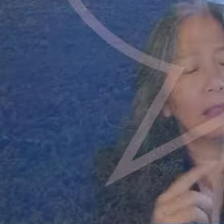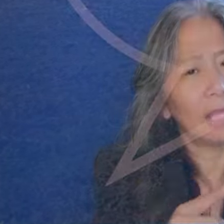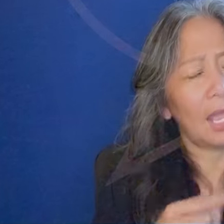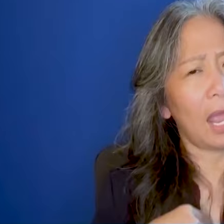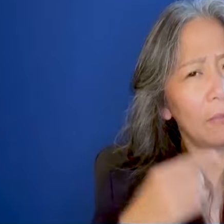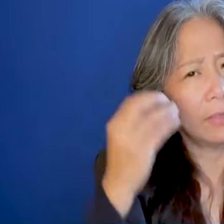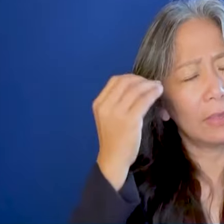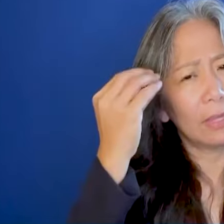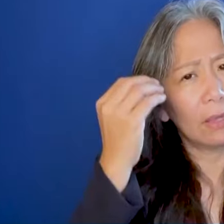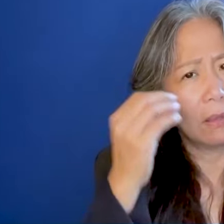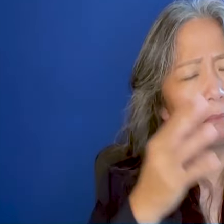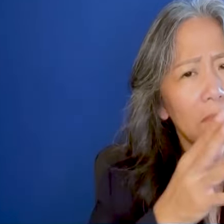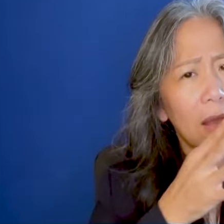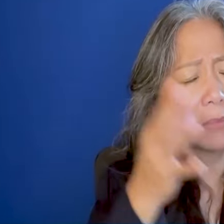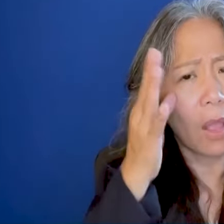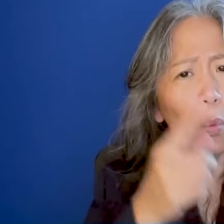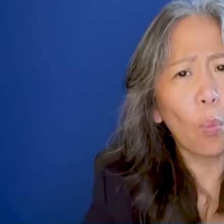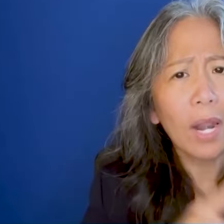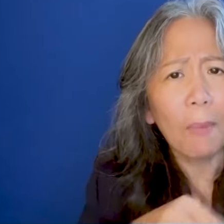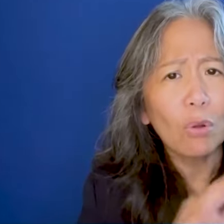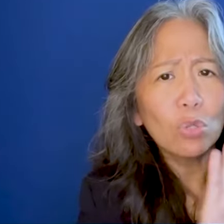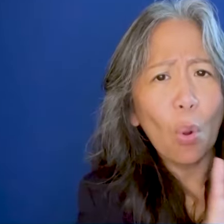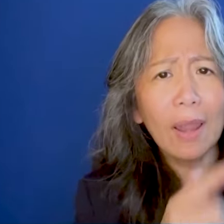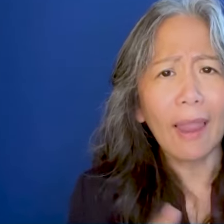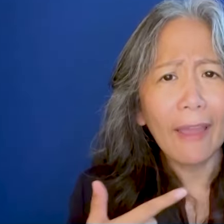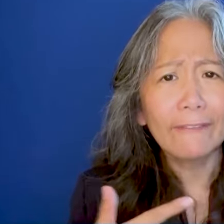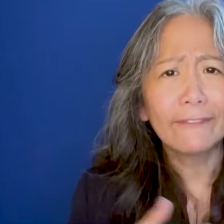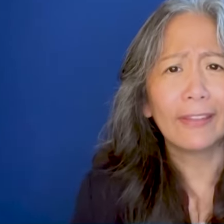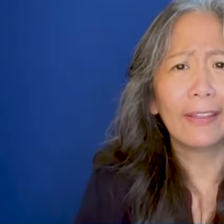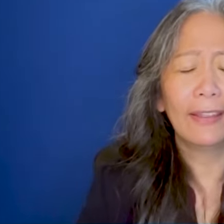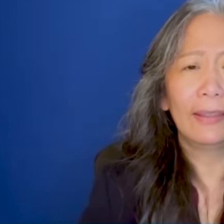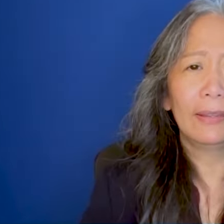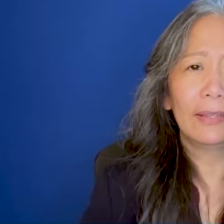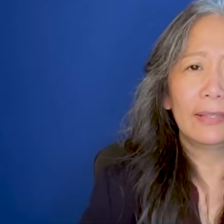And right then I was thinking like, Mom, Dad, what about your life?